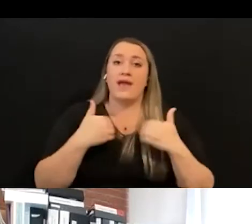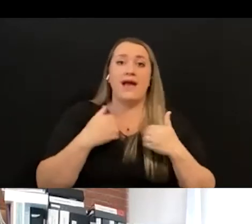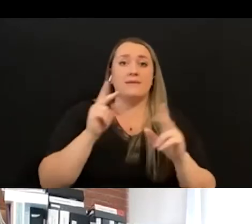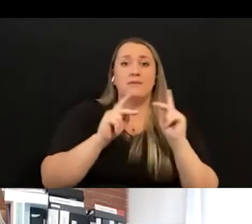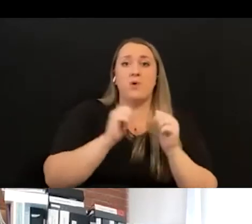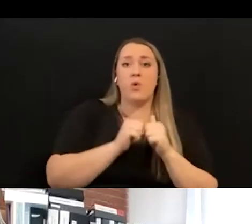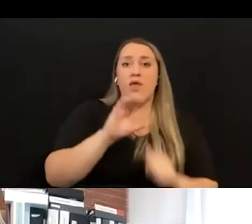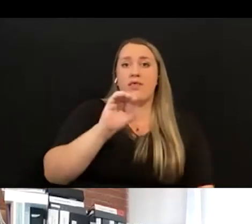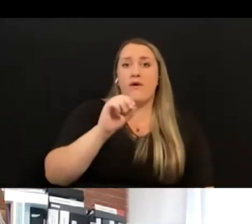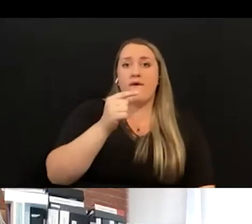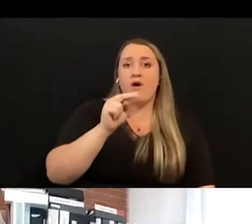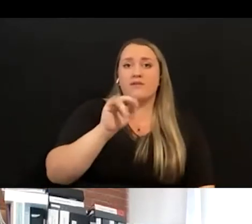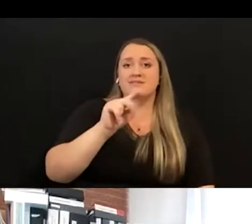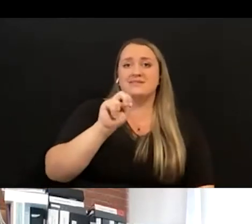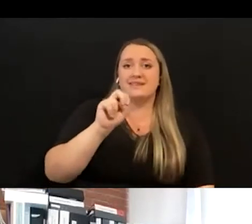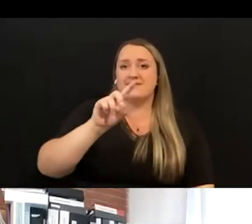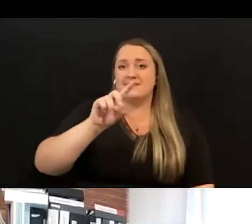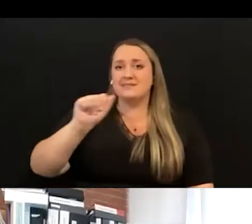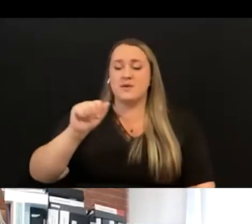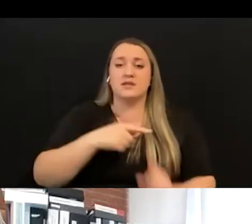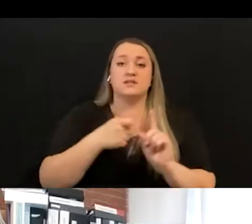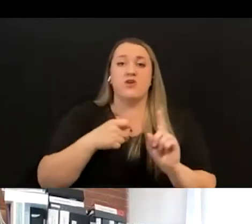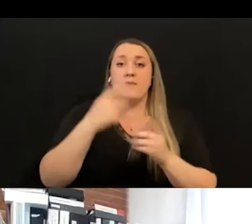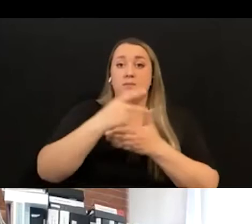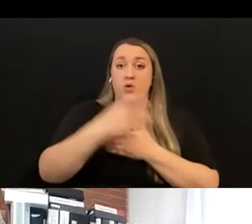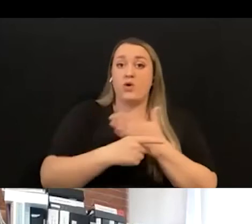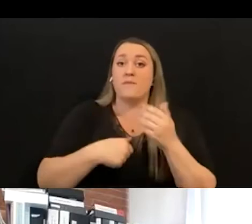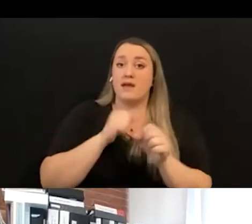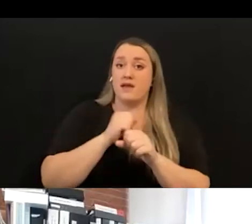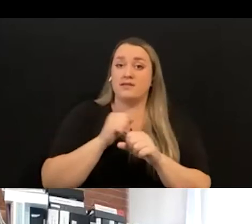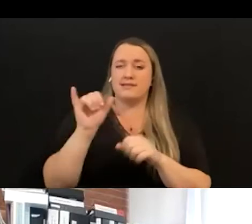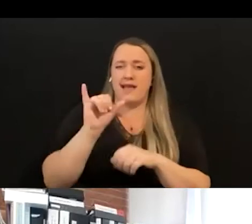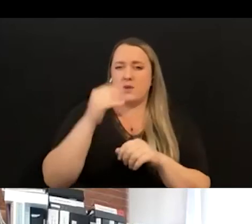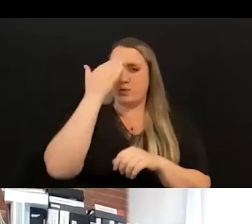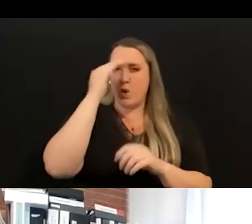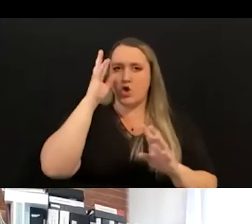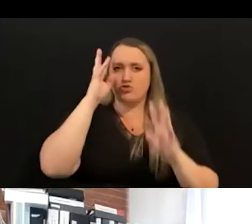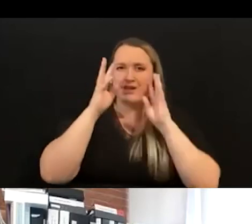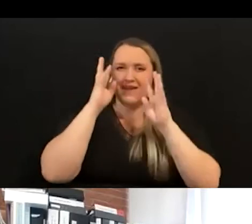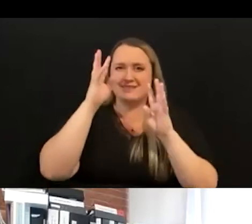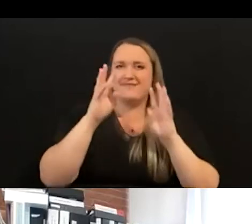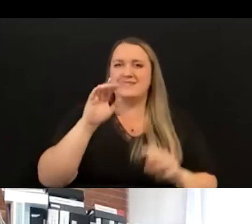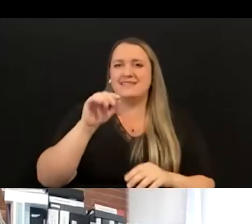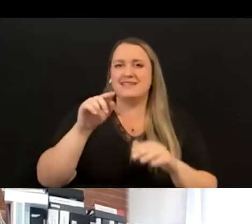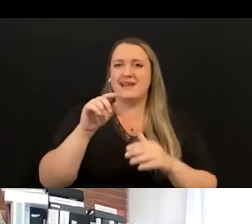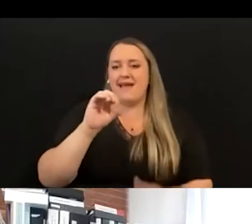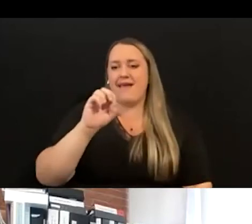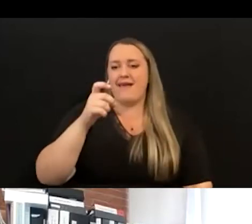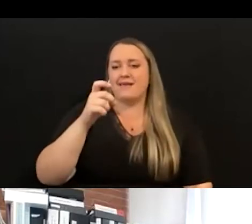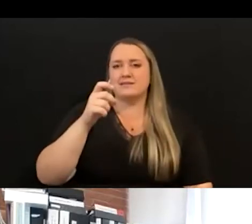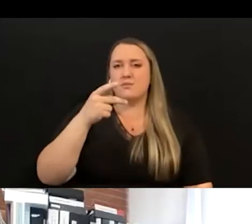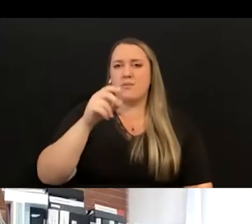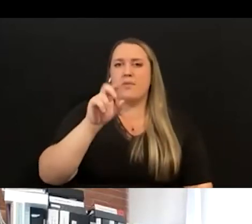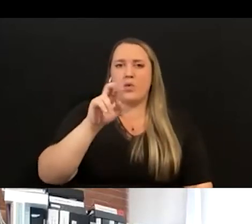disabilities too. So from the programs like Creativity Explored and NIAD, we very much included people with